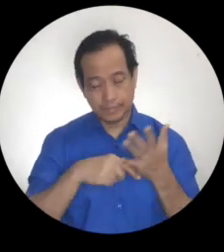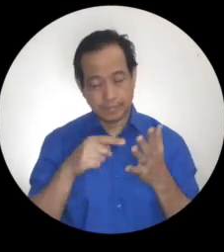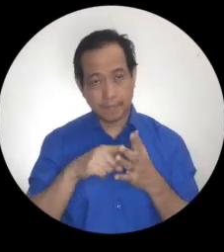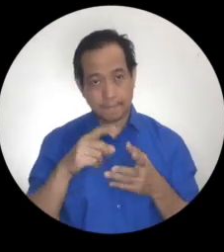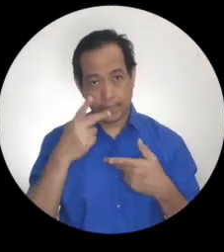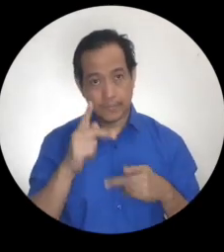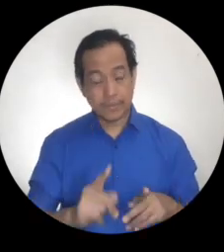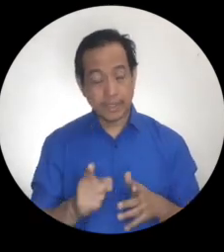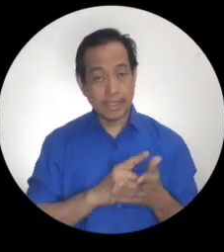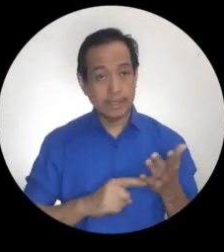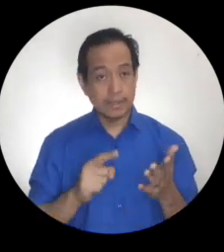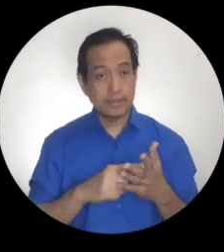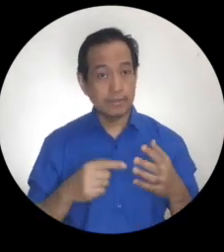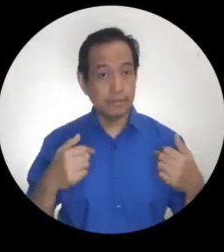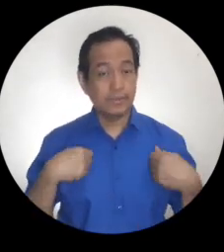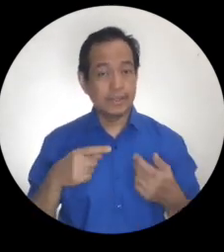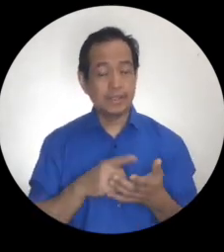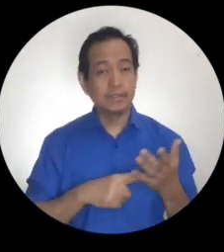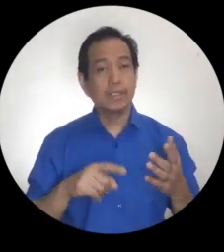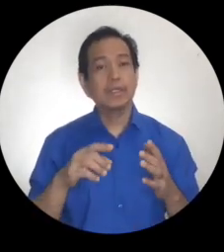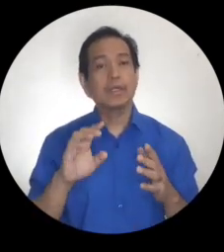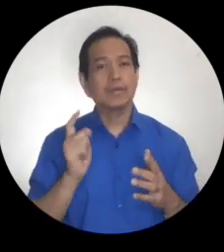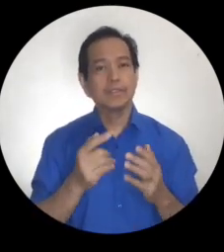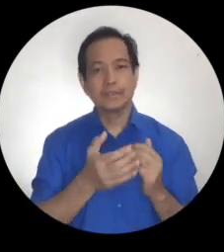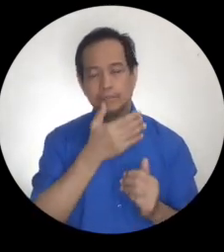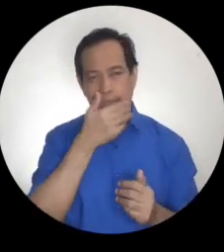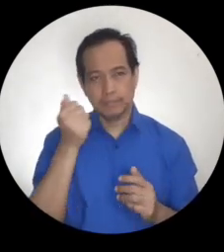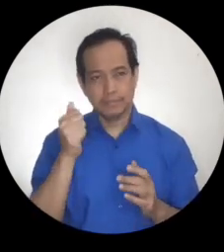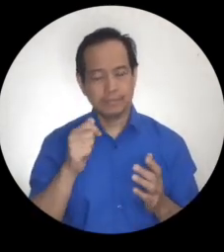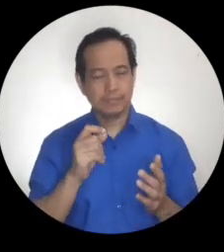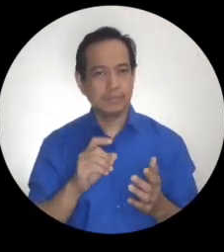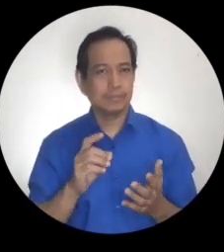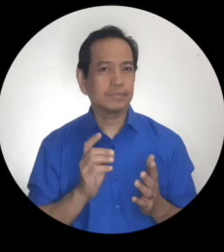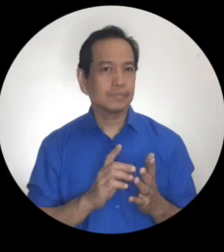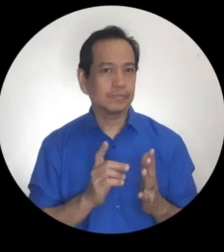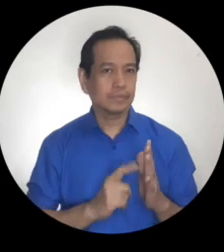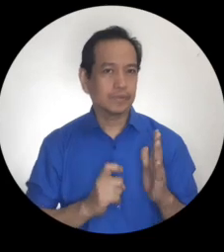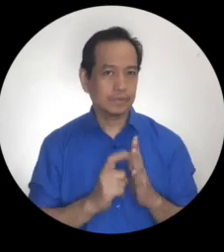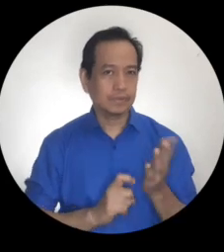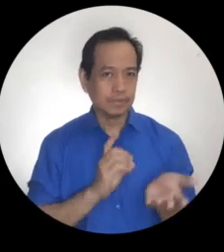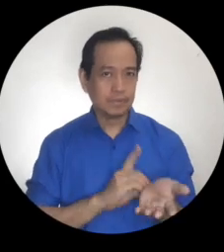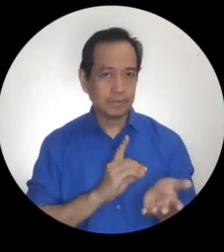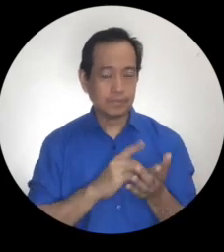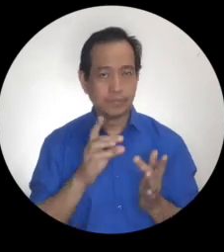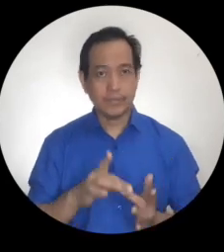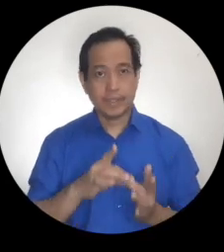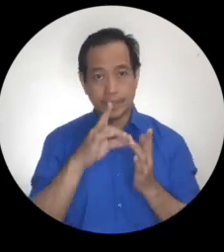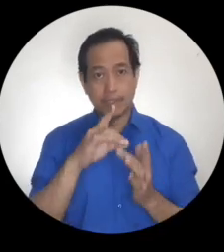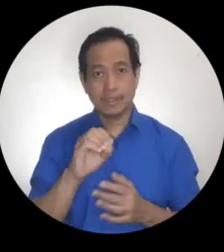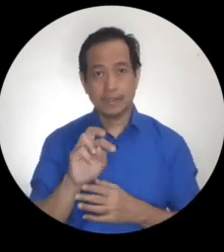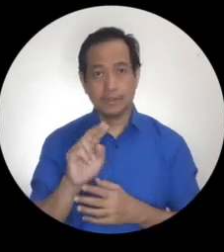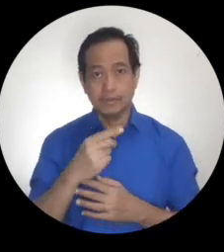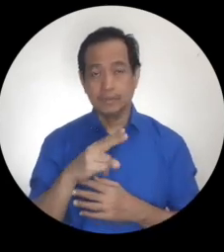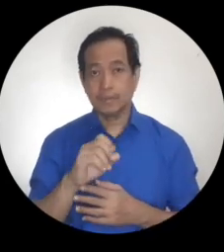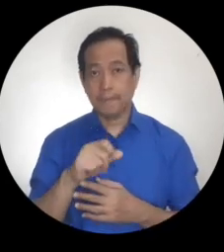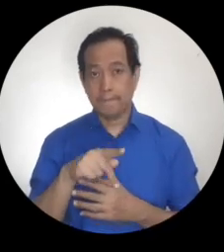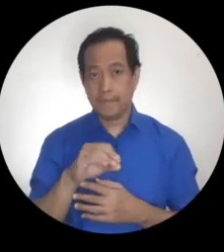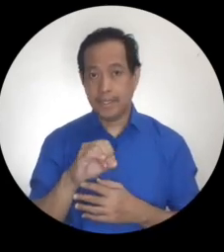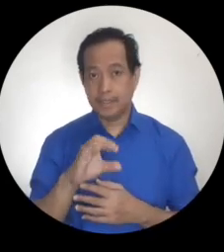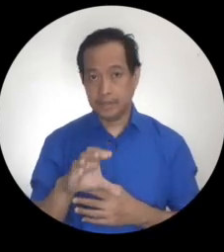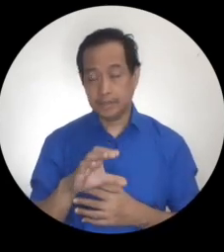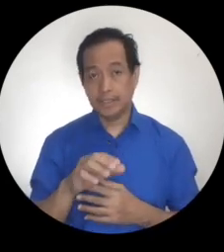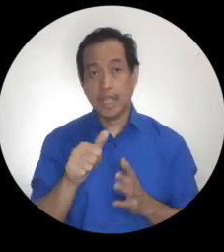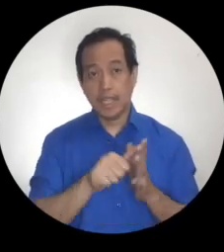Treatment-wise, once a patient has scoliosis, it's always best to consult a doctor para, especially an